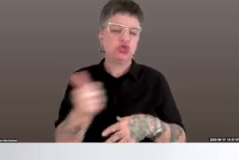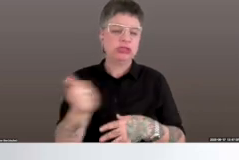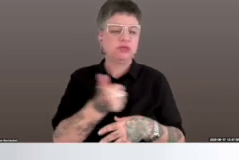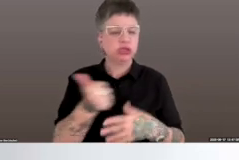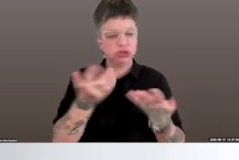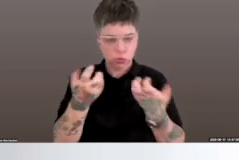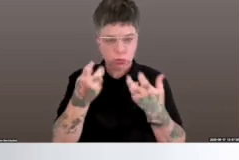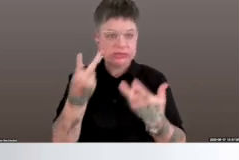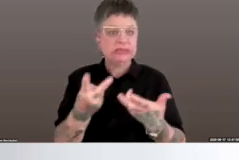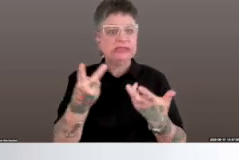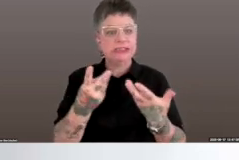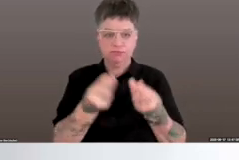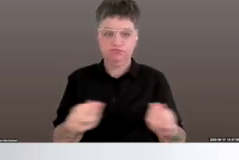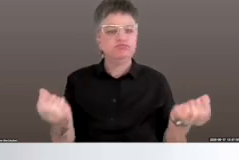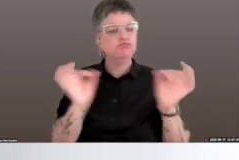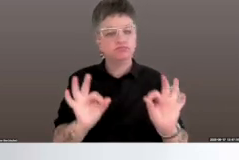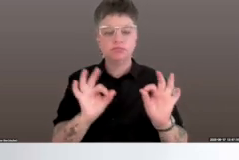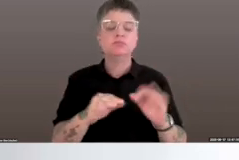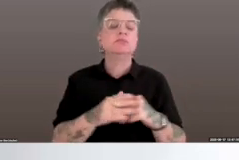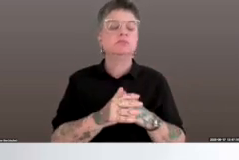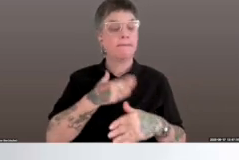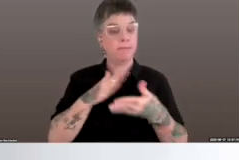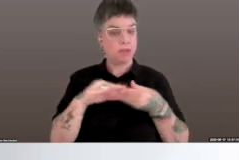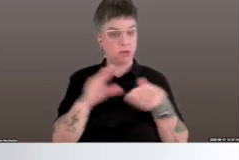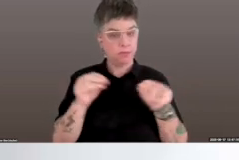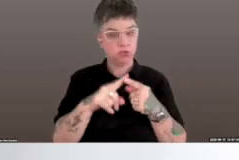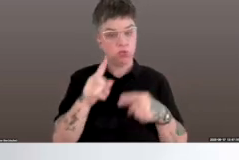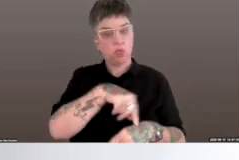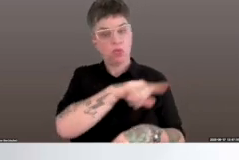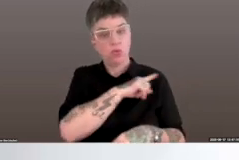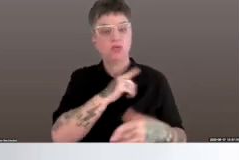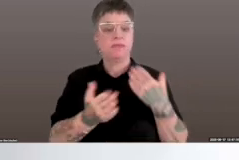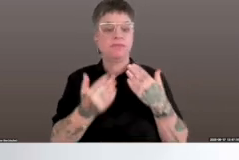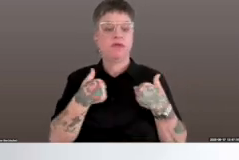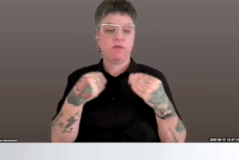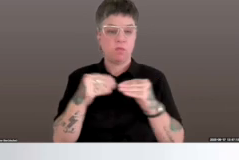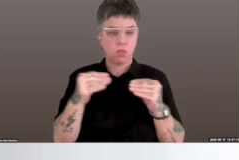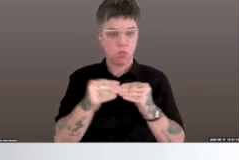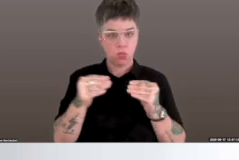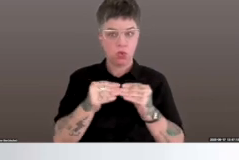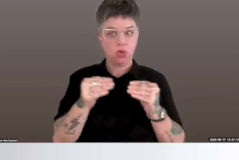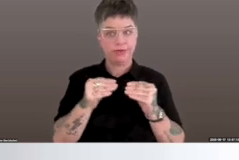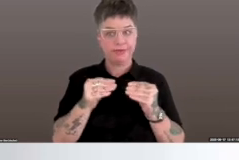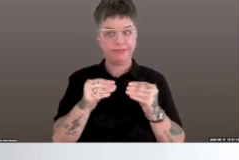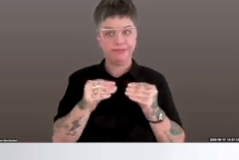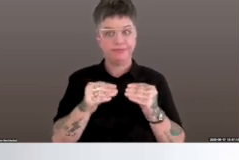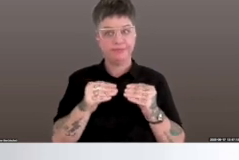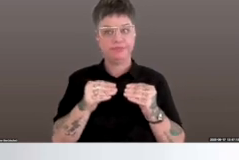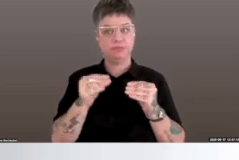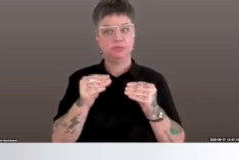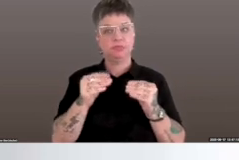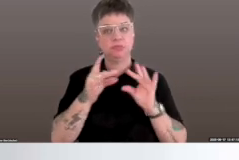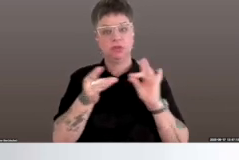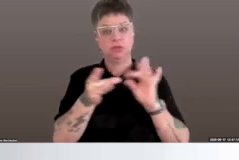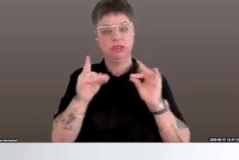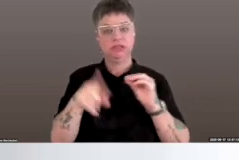So I'll defer my comments to those who might have more substantial issues or substantive comments on